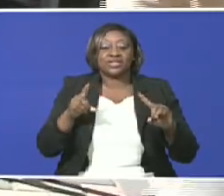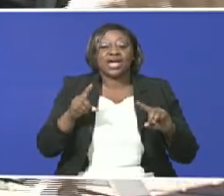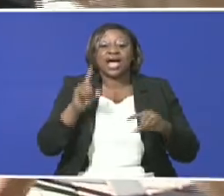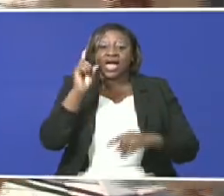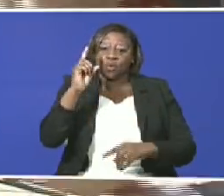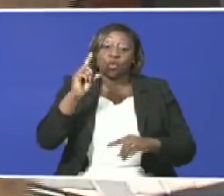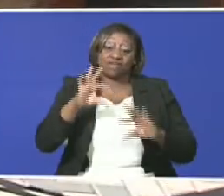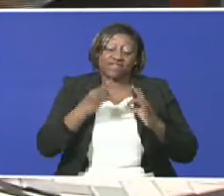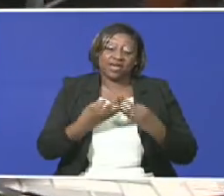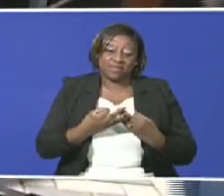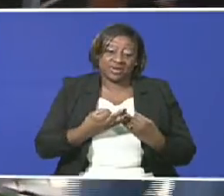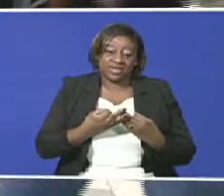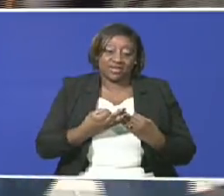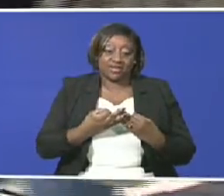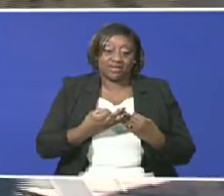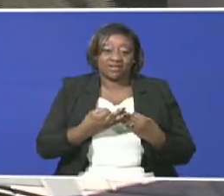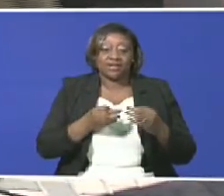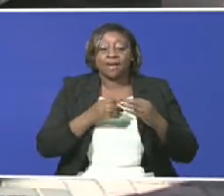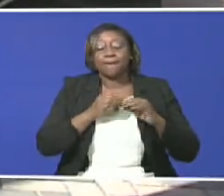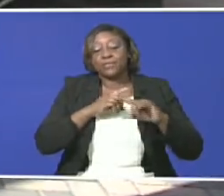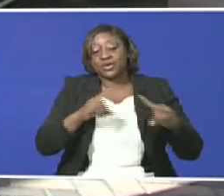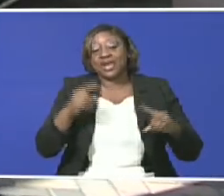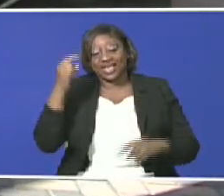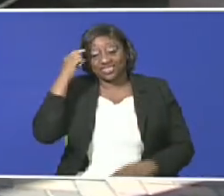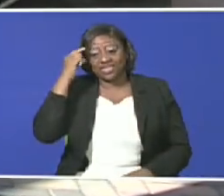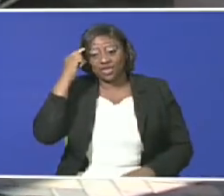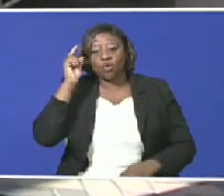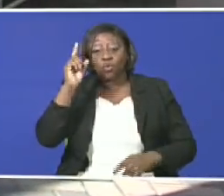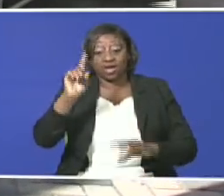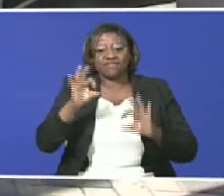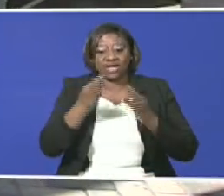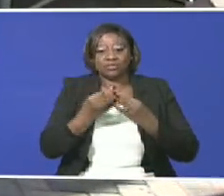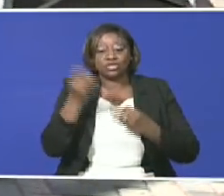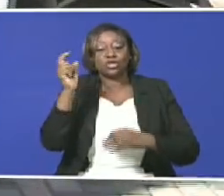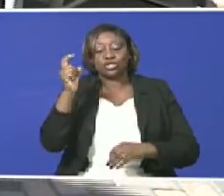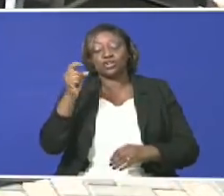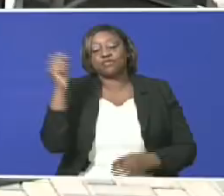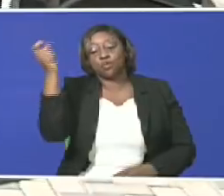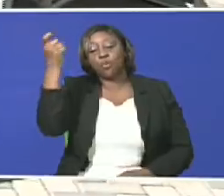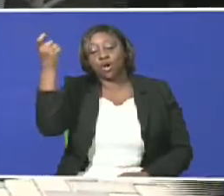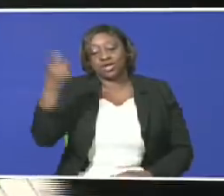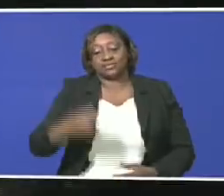one family fan anyhow. But I honestly think that they should have won the overall parade.